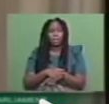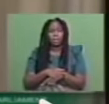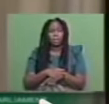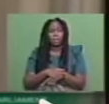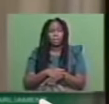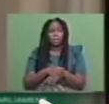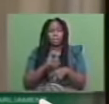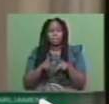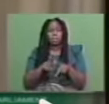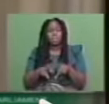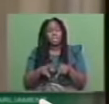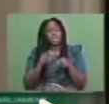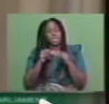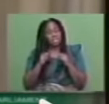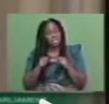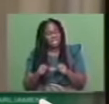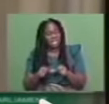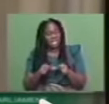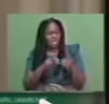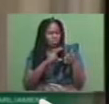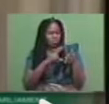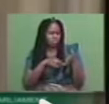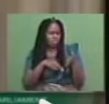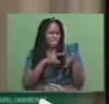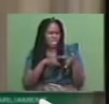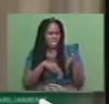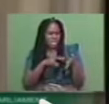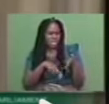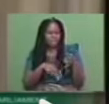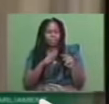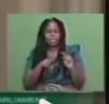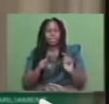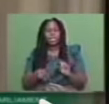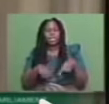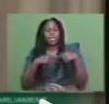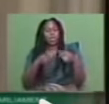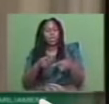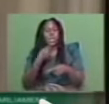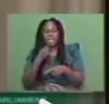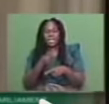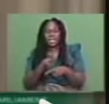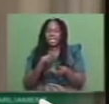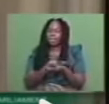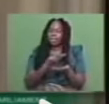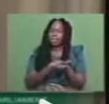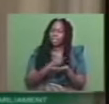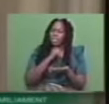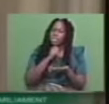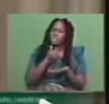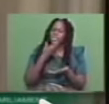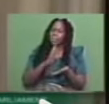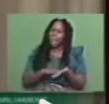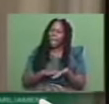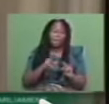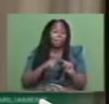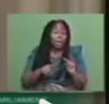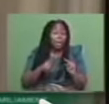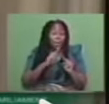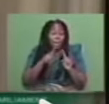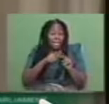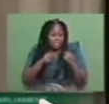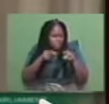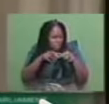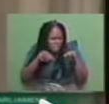it, they'll go there and say the budget ain't so bad, But when you get into the details, we see that they are